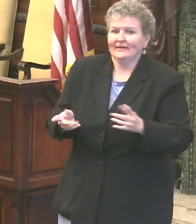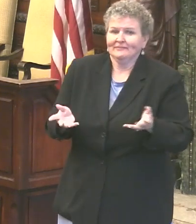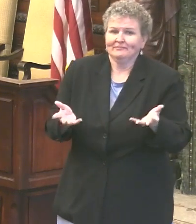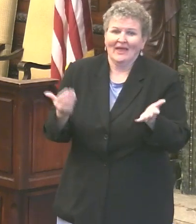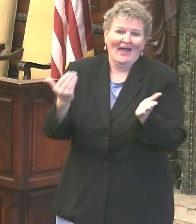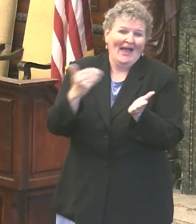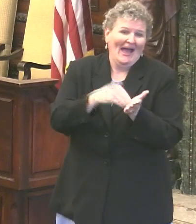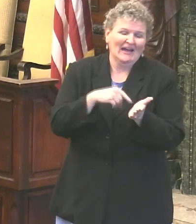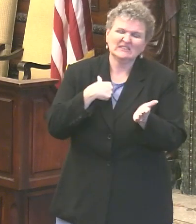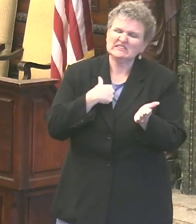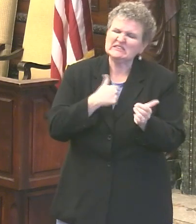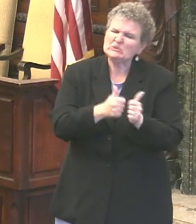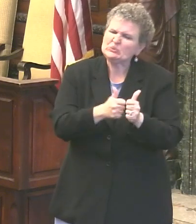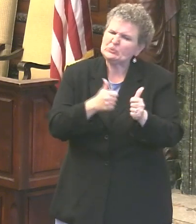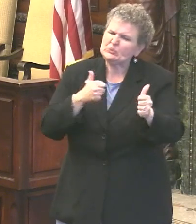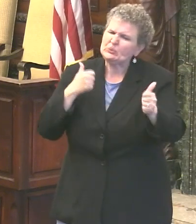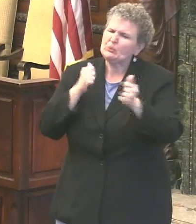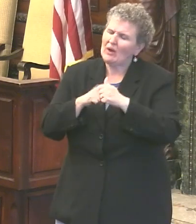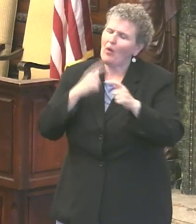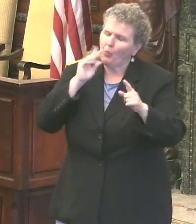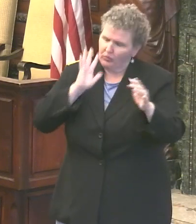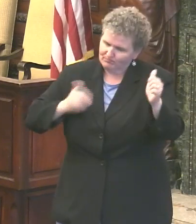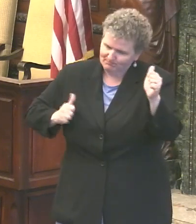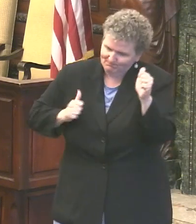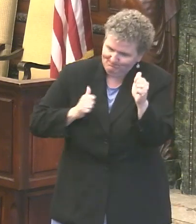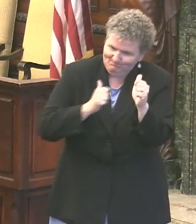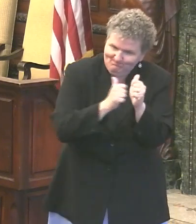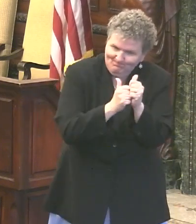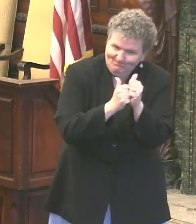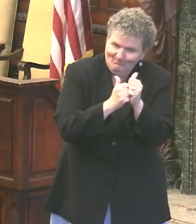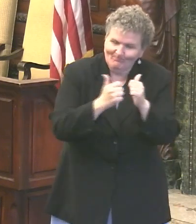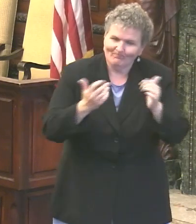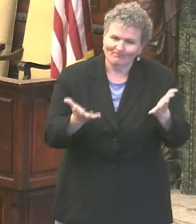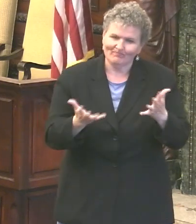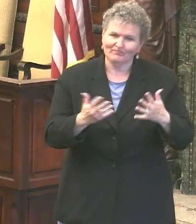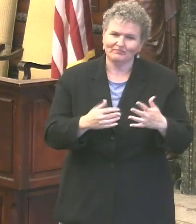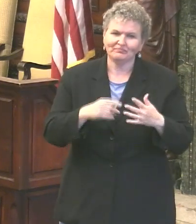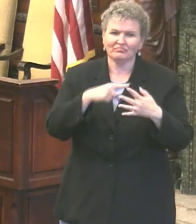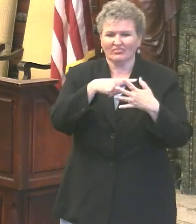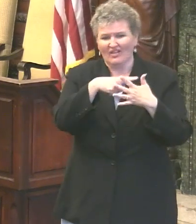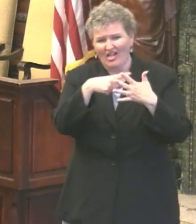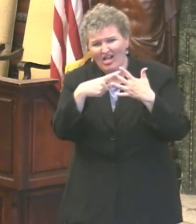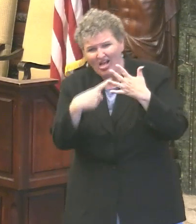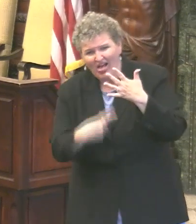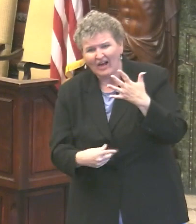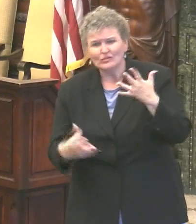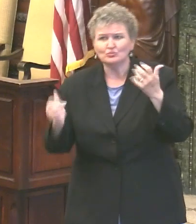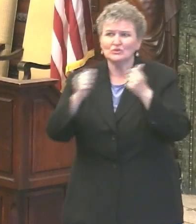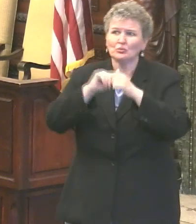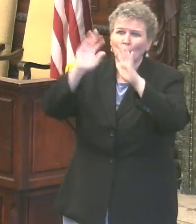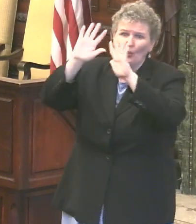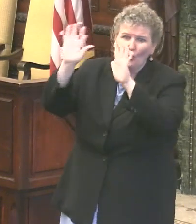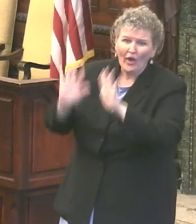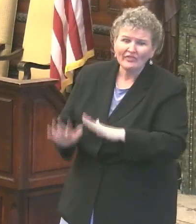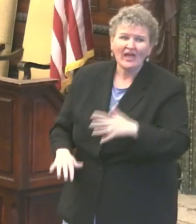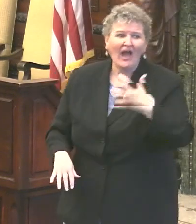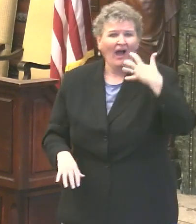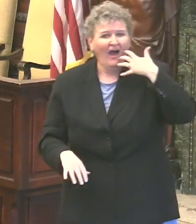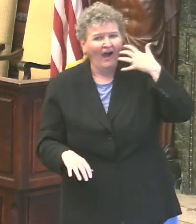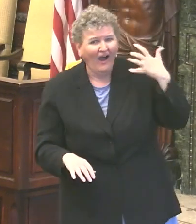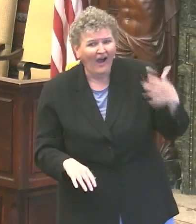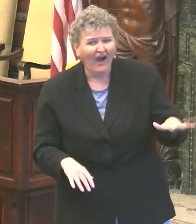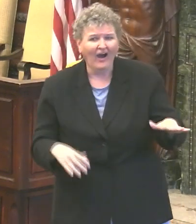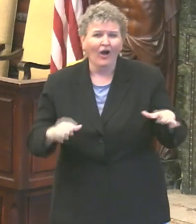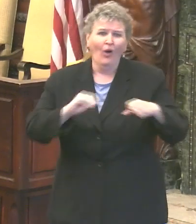we're catching up and getting back. I mean, it's all of the factors. It's the weather factors, the heat factors, the COVID factors,